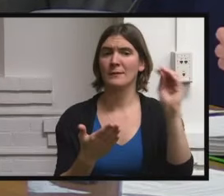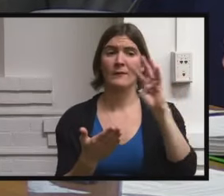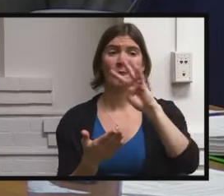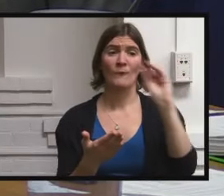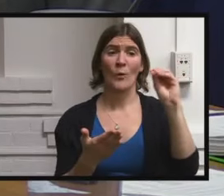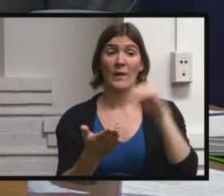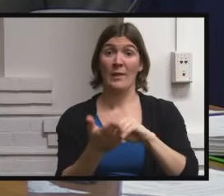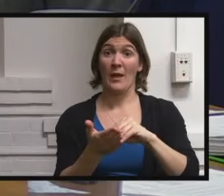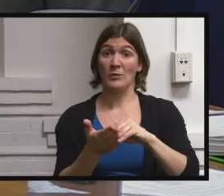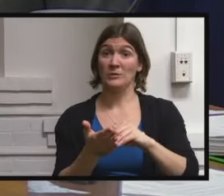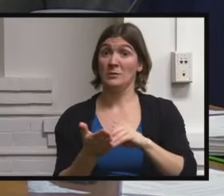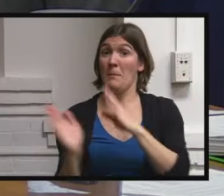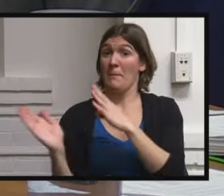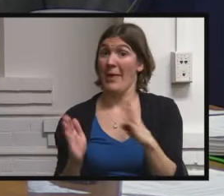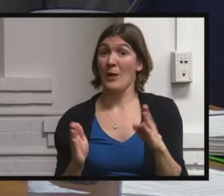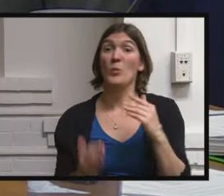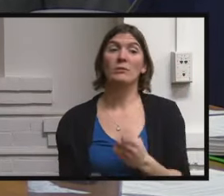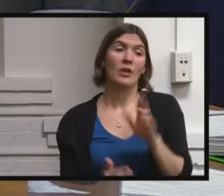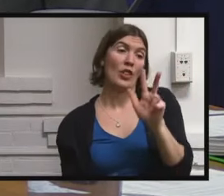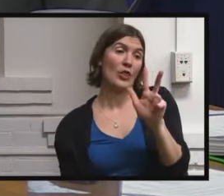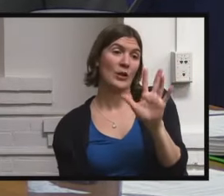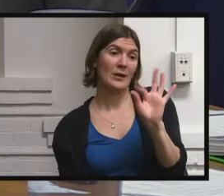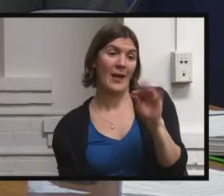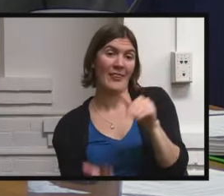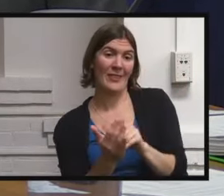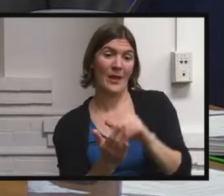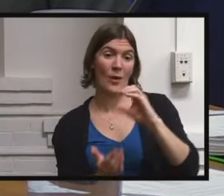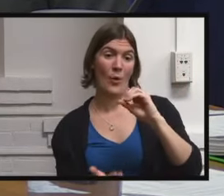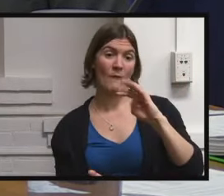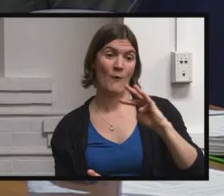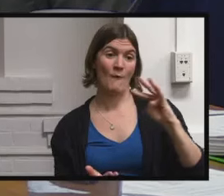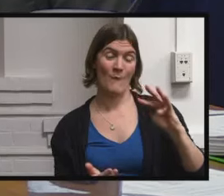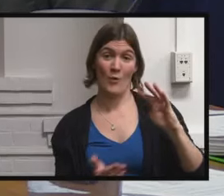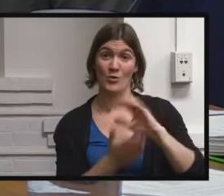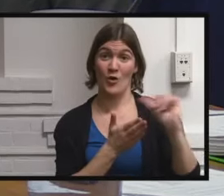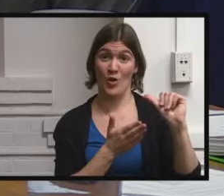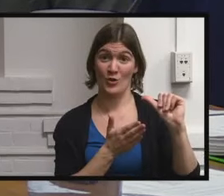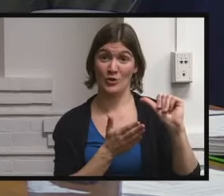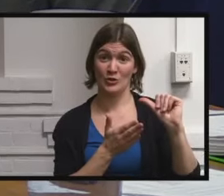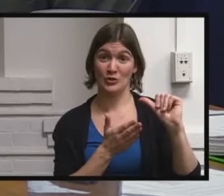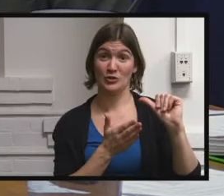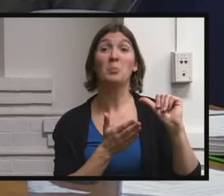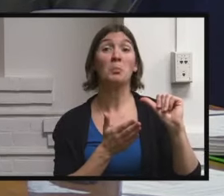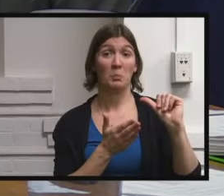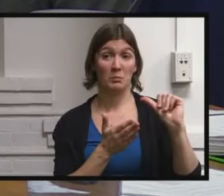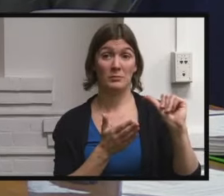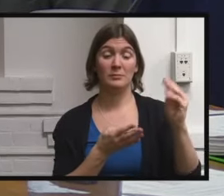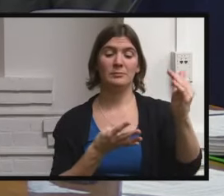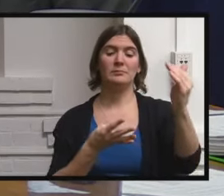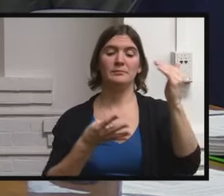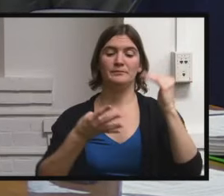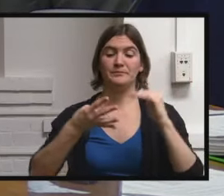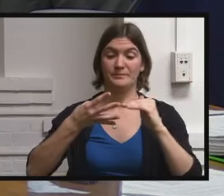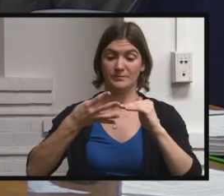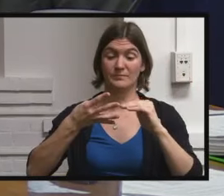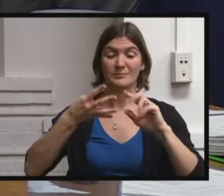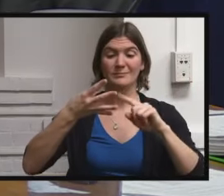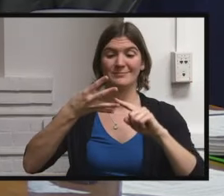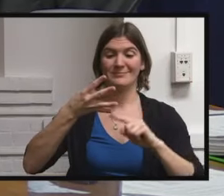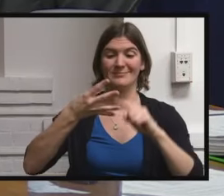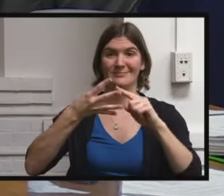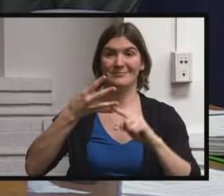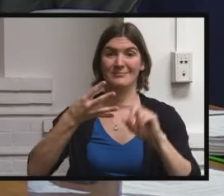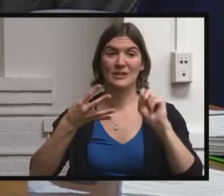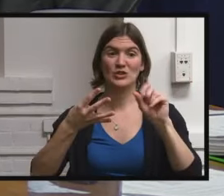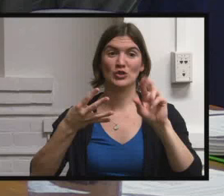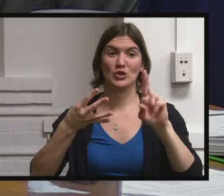$40,000 budgeted, and we're recommending $39,044 as the bid award. Then there were three bids received for a